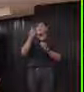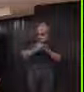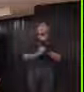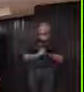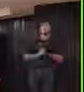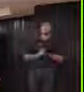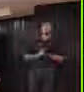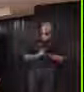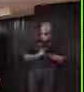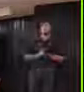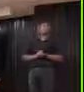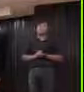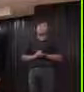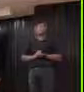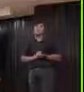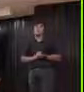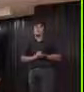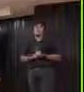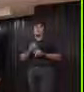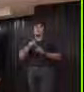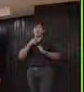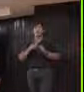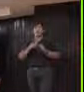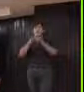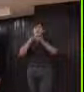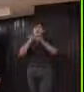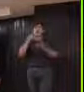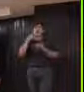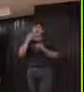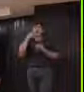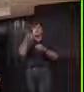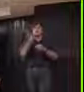sir. I have a question for Mr. Habibullah.